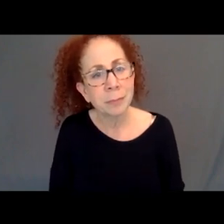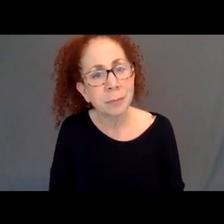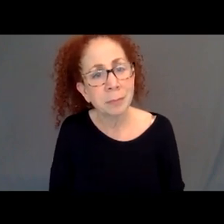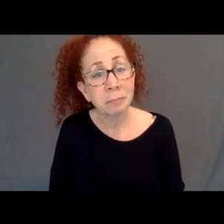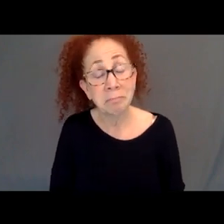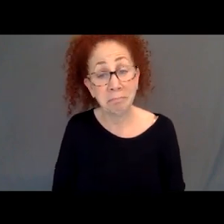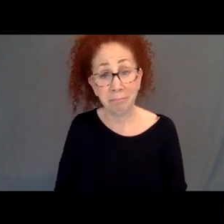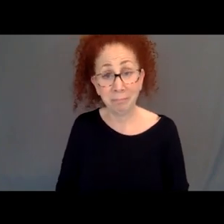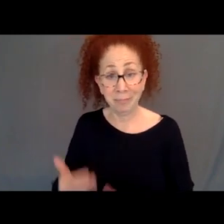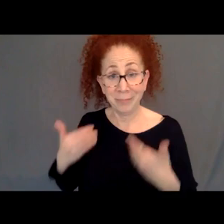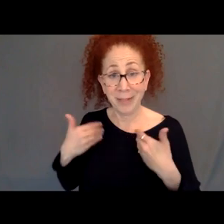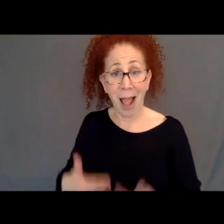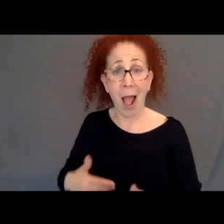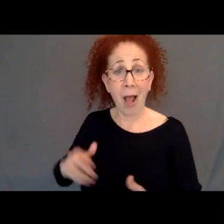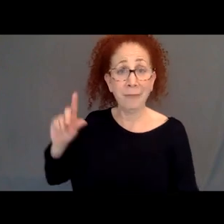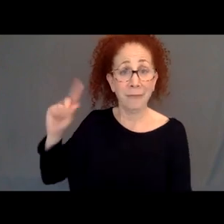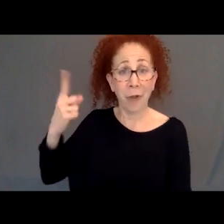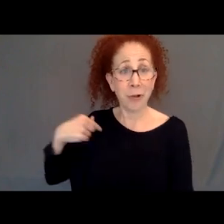Oh, I'll start.